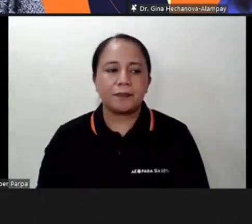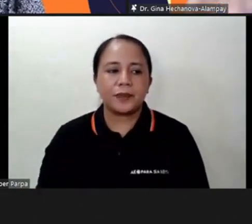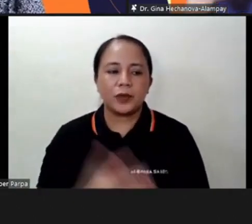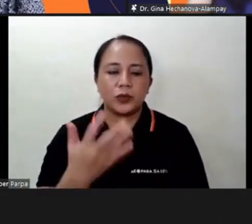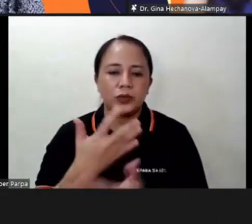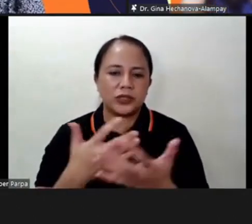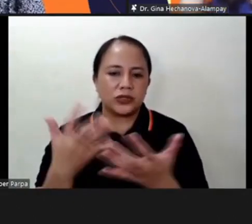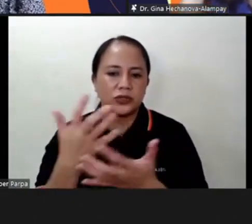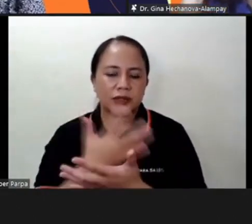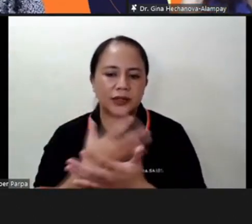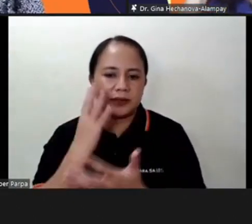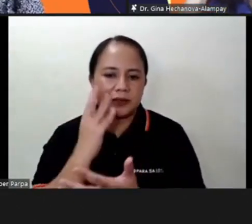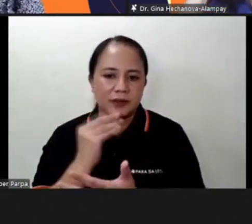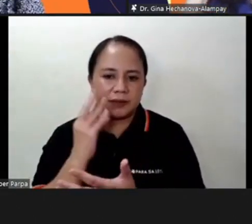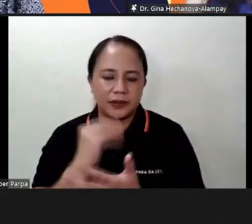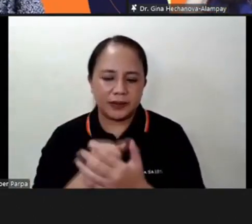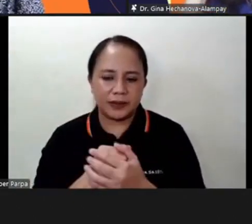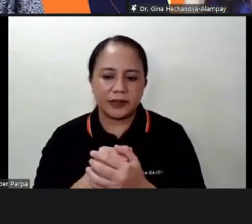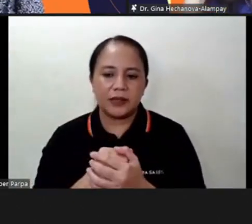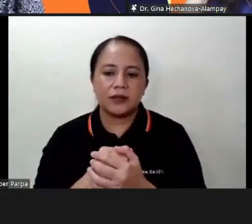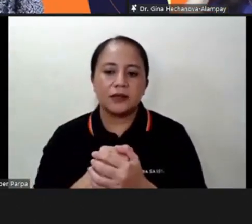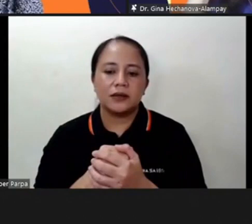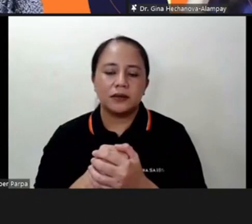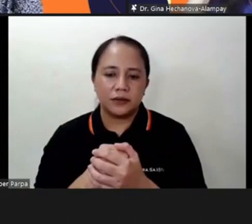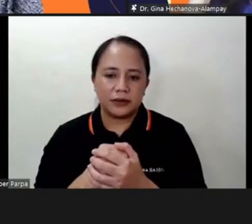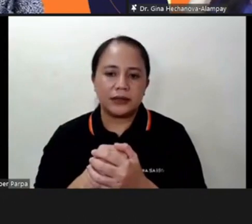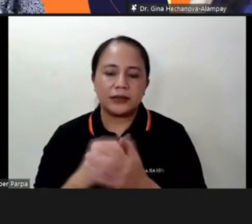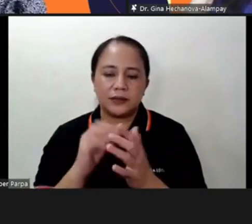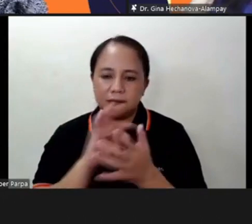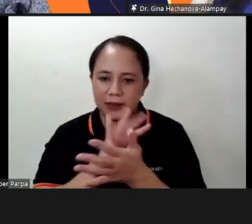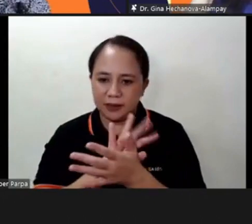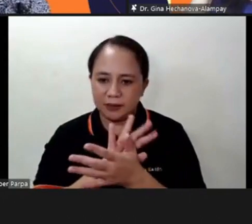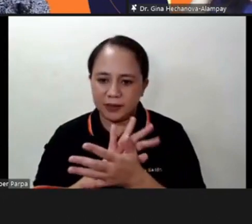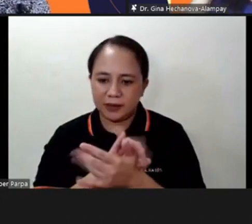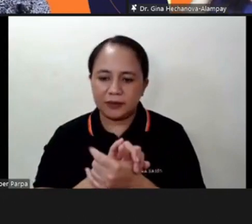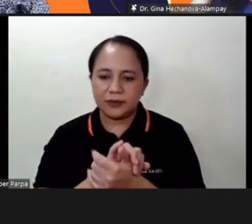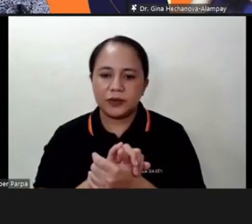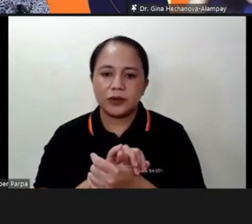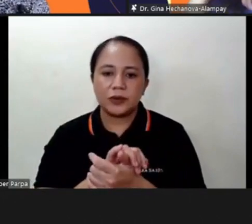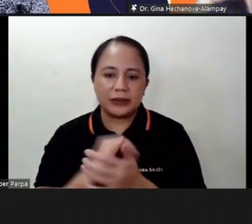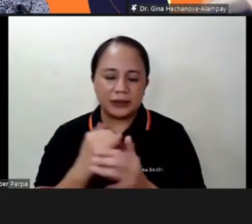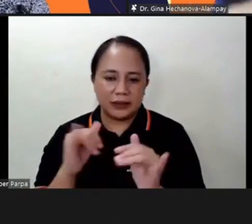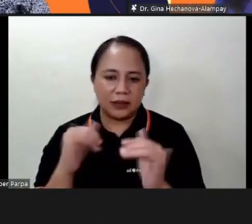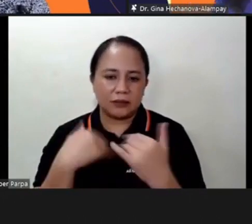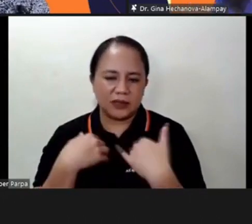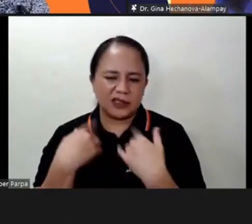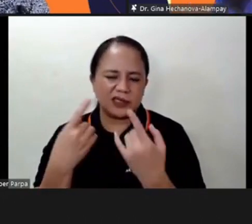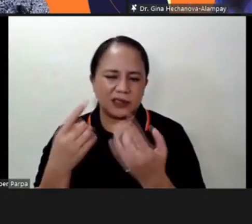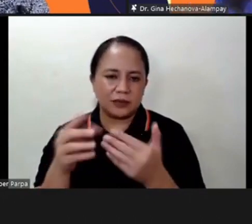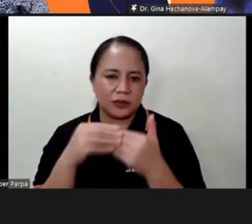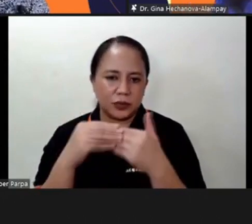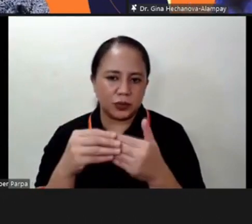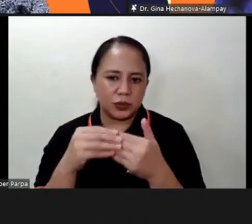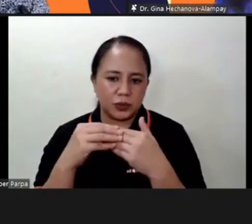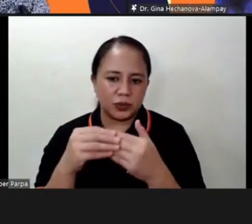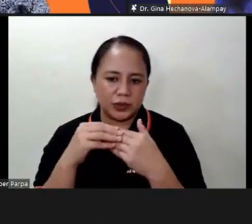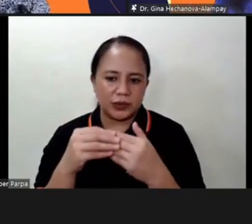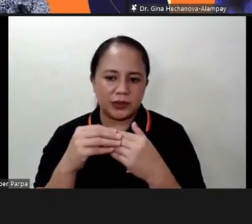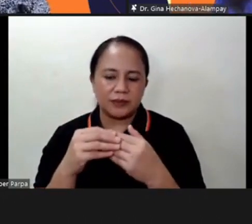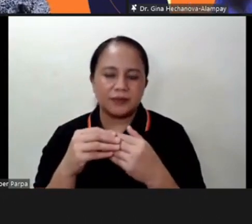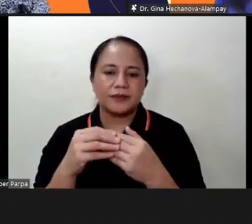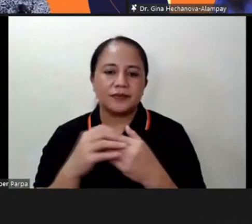it's a shared experience, this pandemic, and we also, being resilient is also something